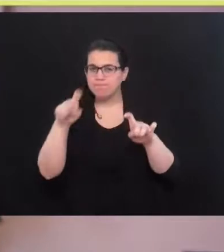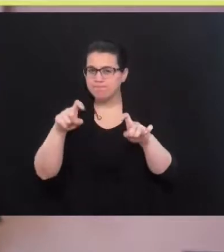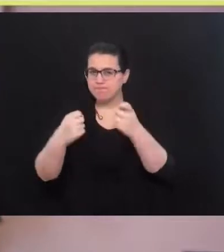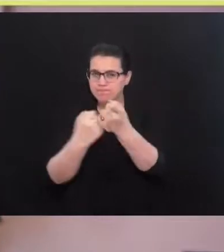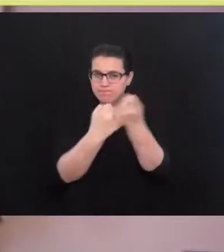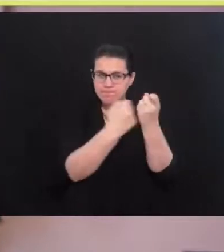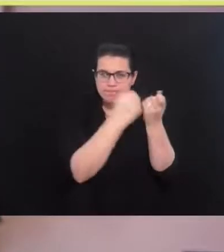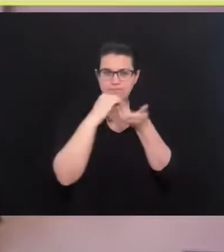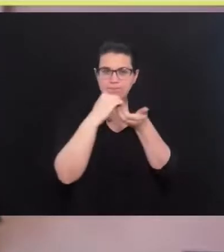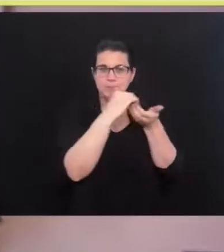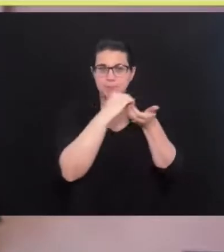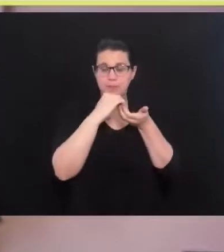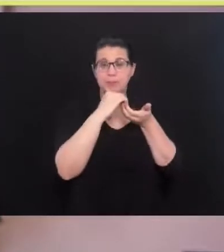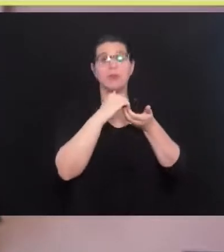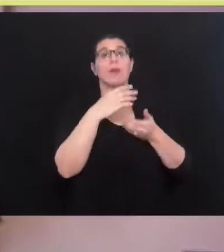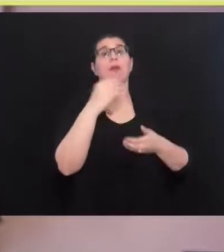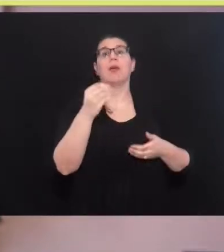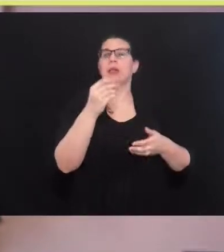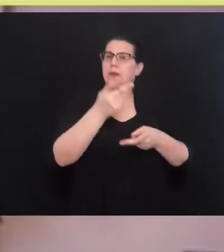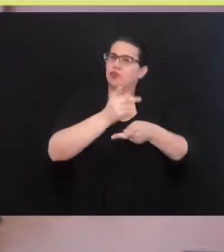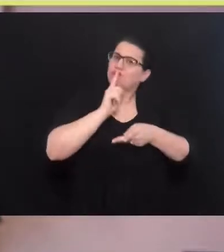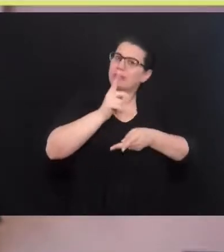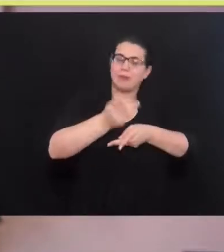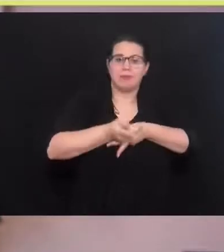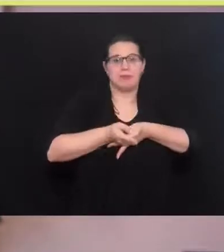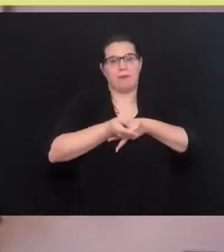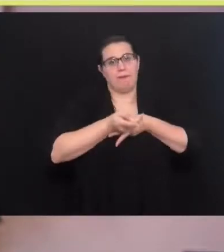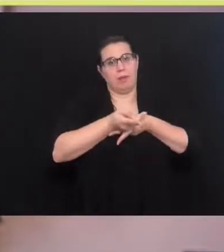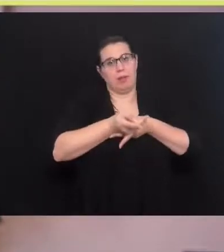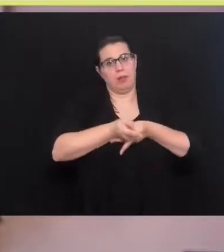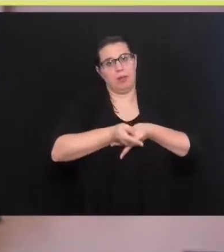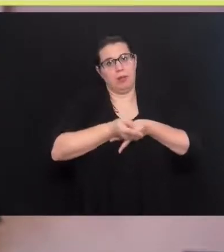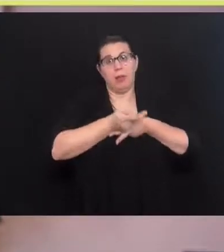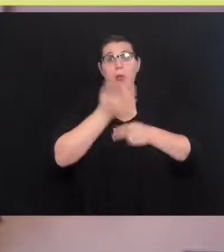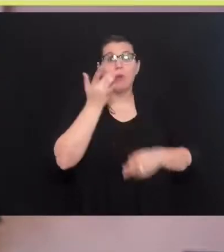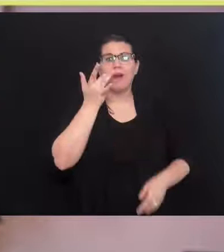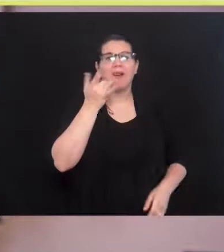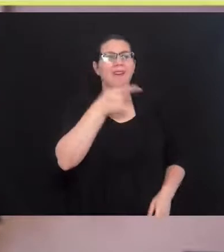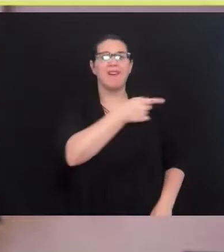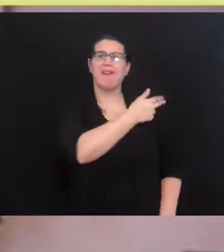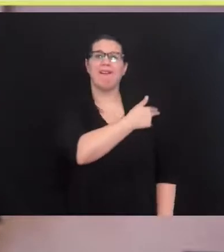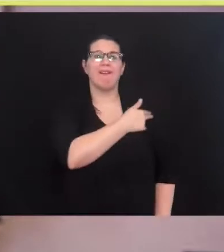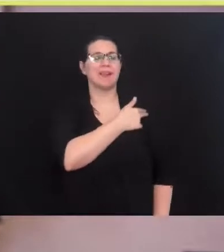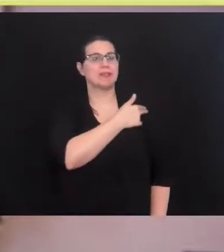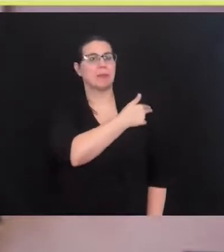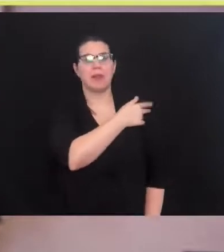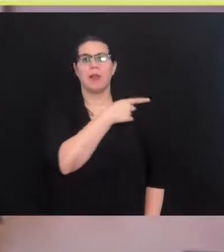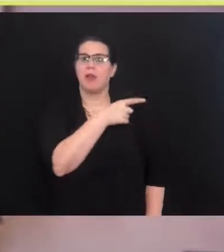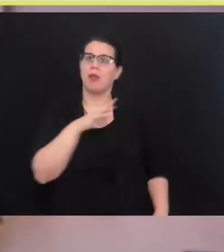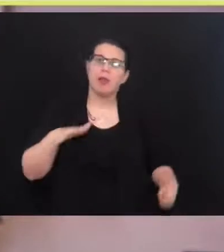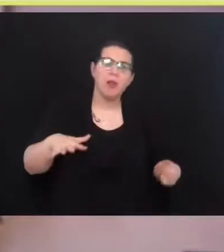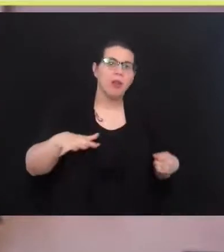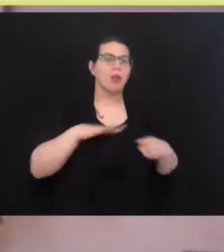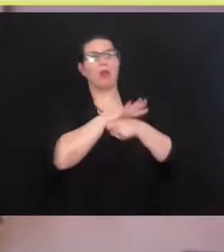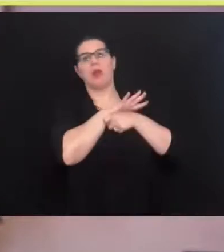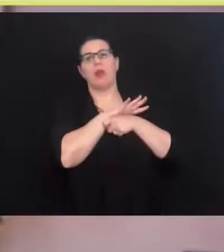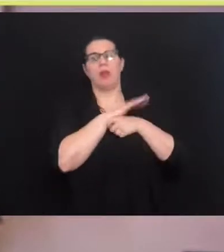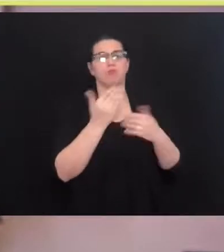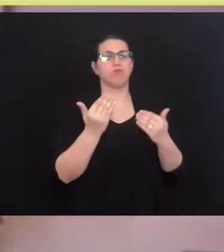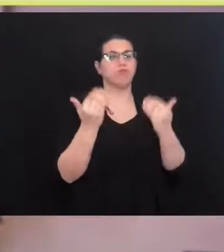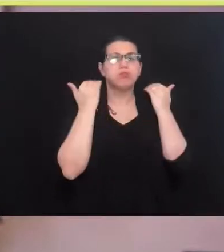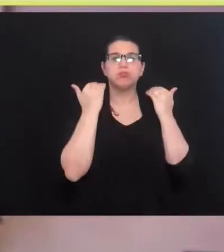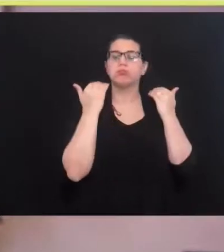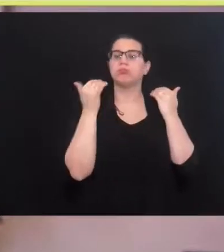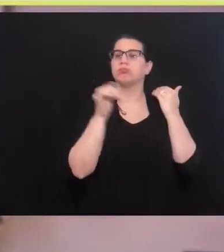also make sure that you're really careful right now, because our hospitals are really full and challenged in a way they haven't